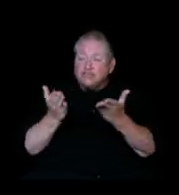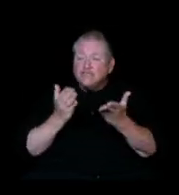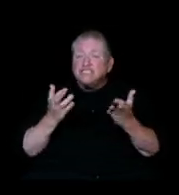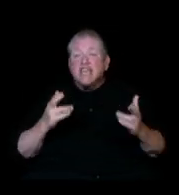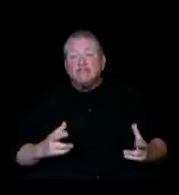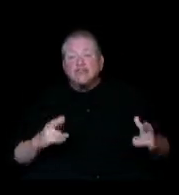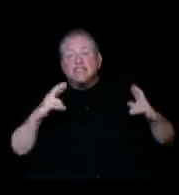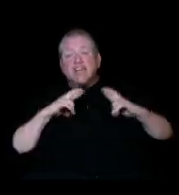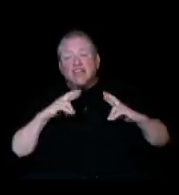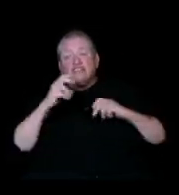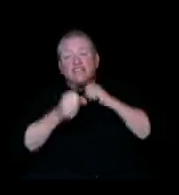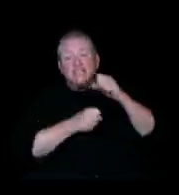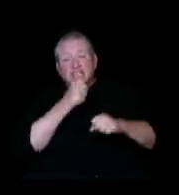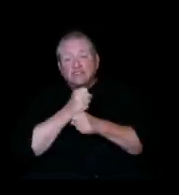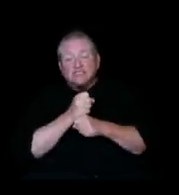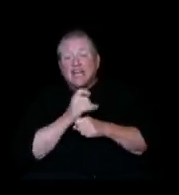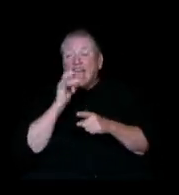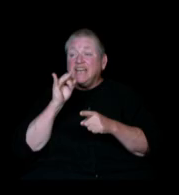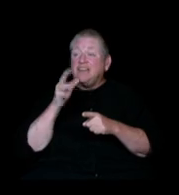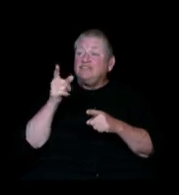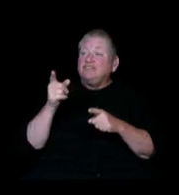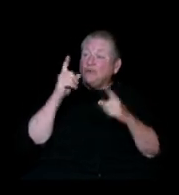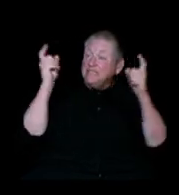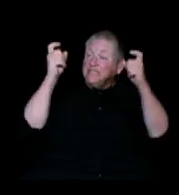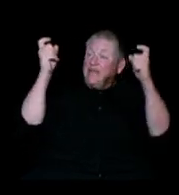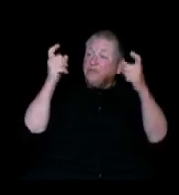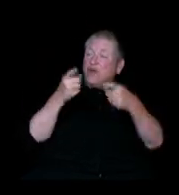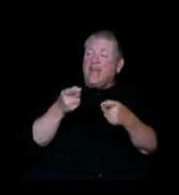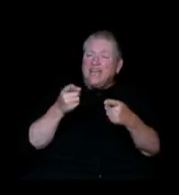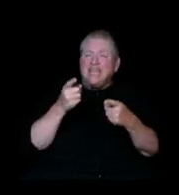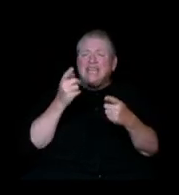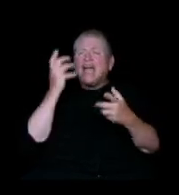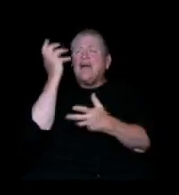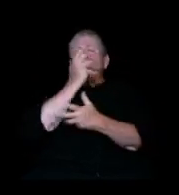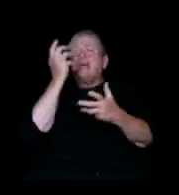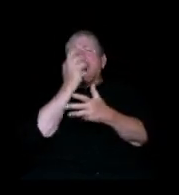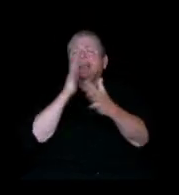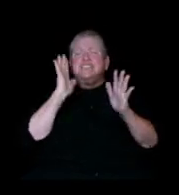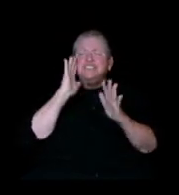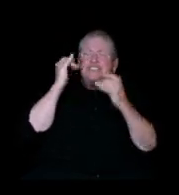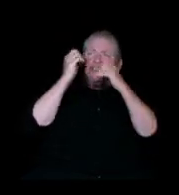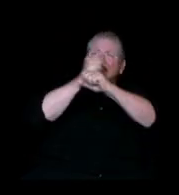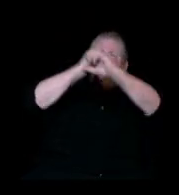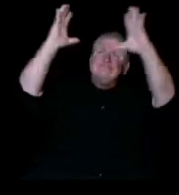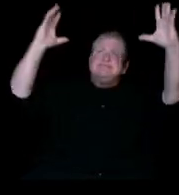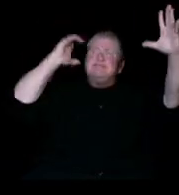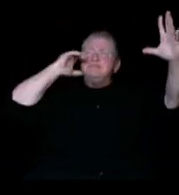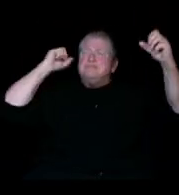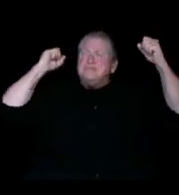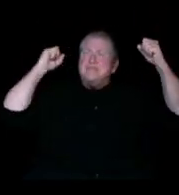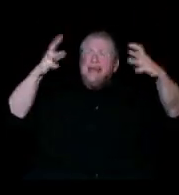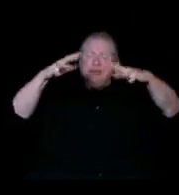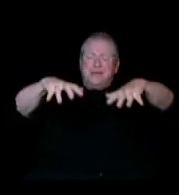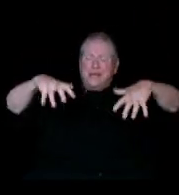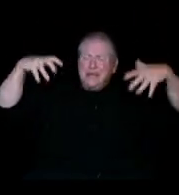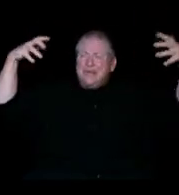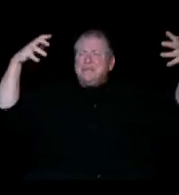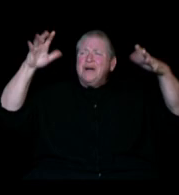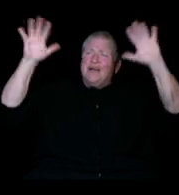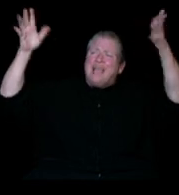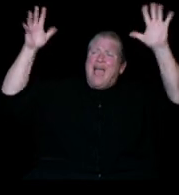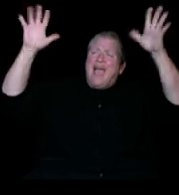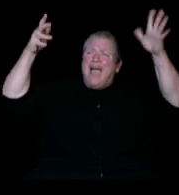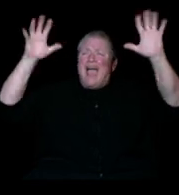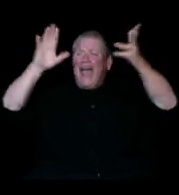and retiree names. And if you are celebrating a milestone, just imagine a huge auditorium full of people